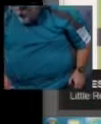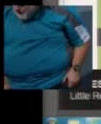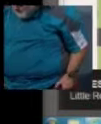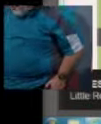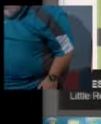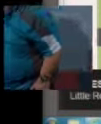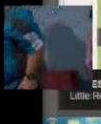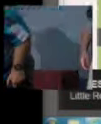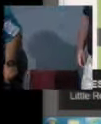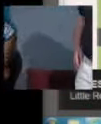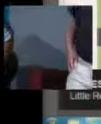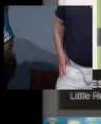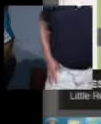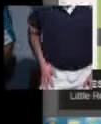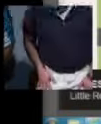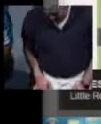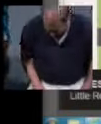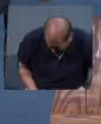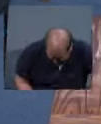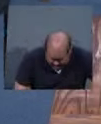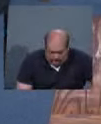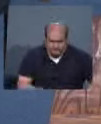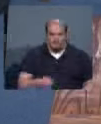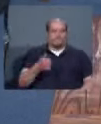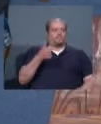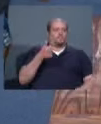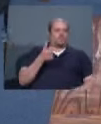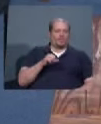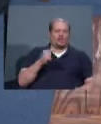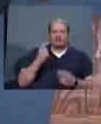Any questions that you all have that I'm glad to answer?